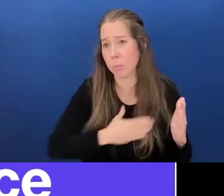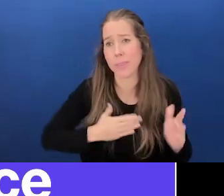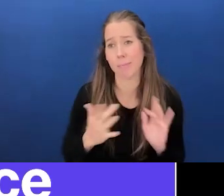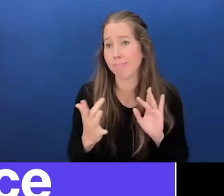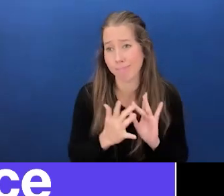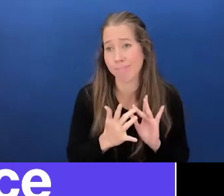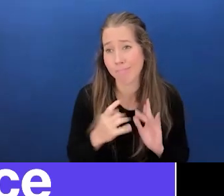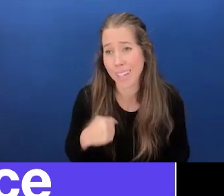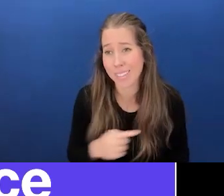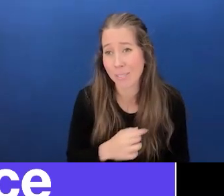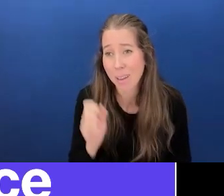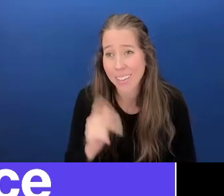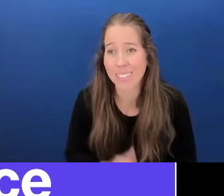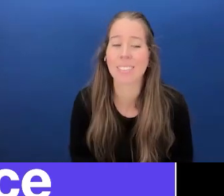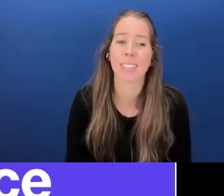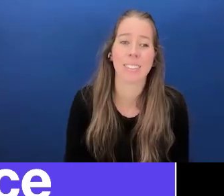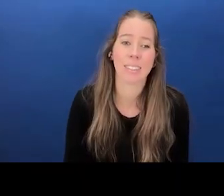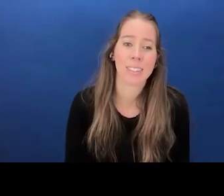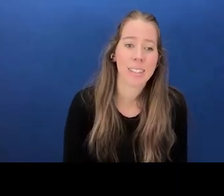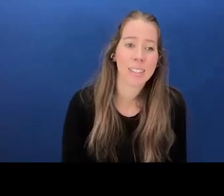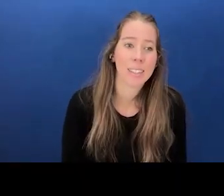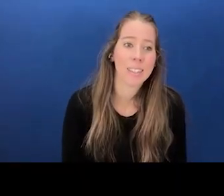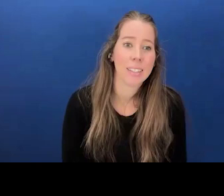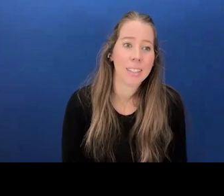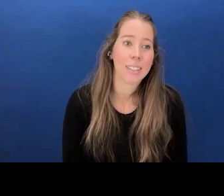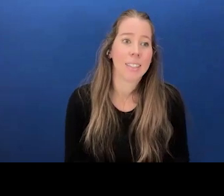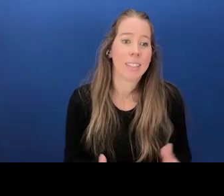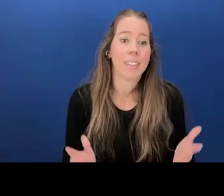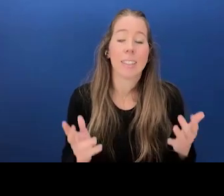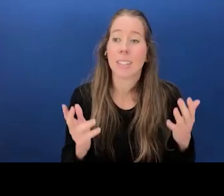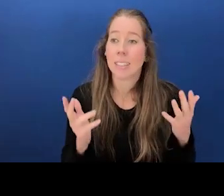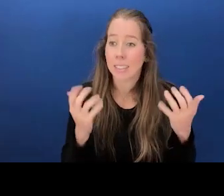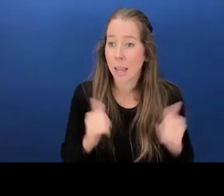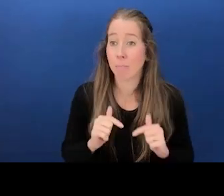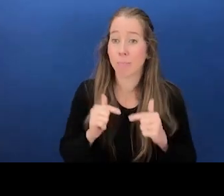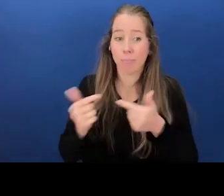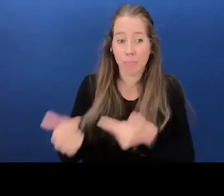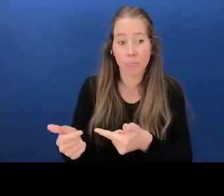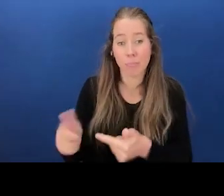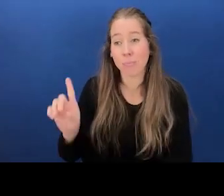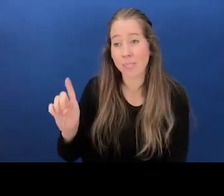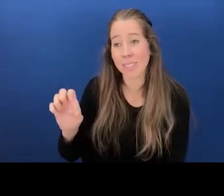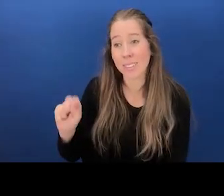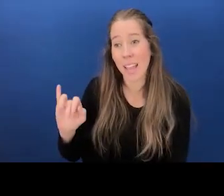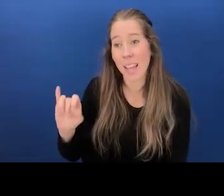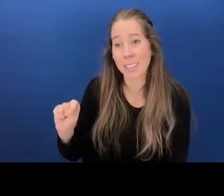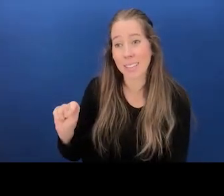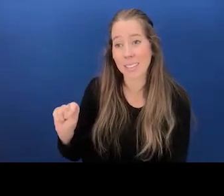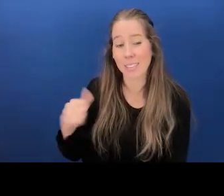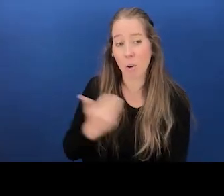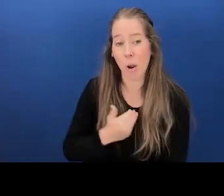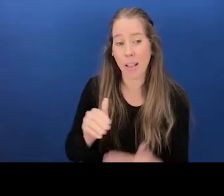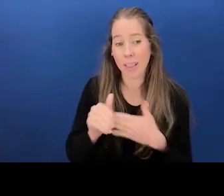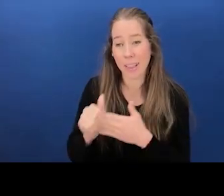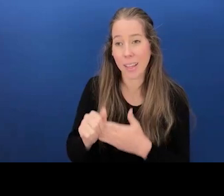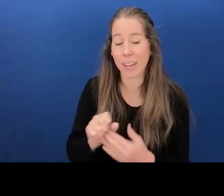us. Okay. And then with that, I'm going to turn it over to Dennis, who is our lead faculty